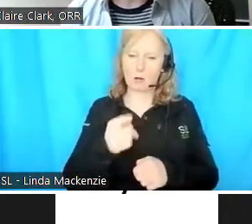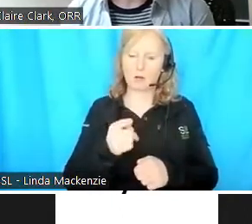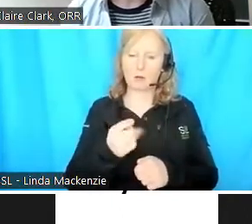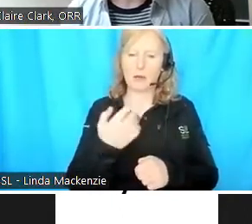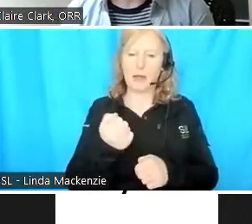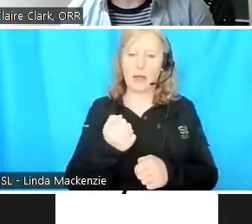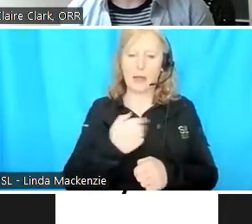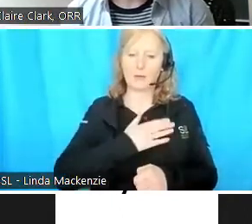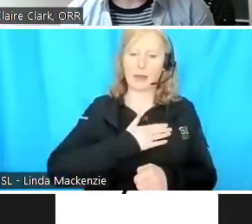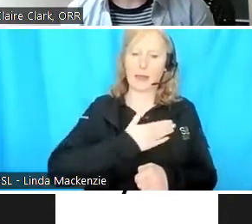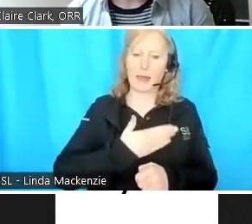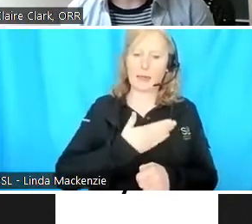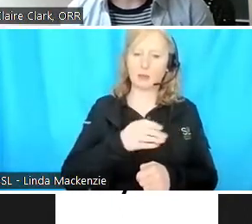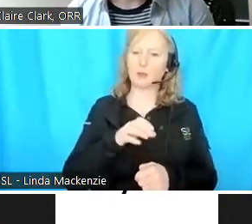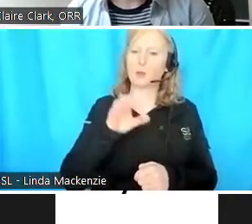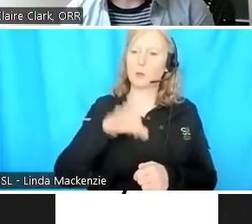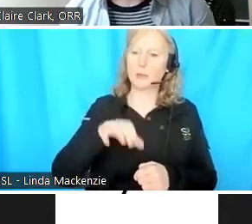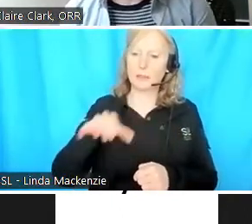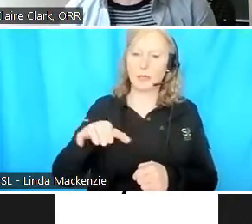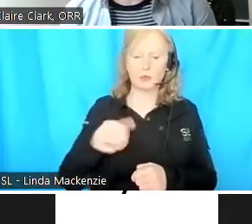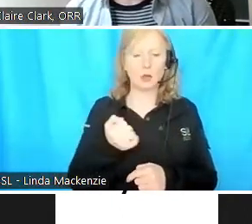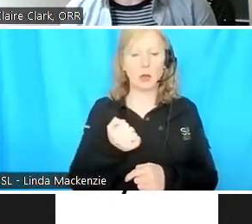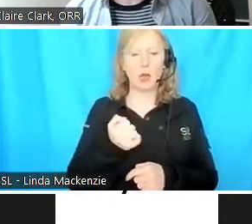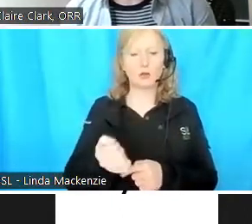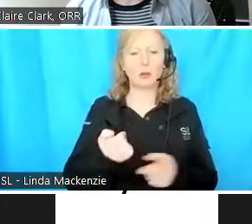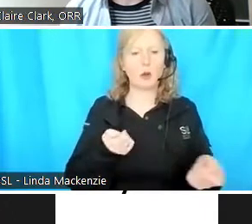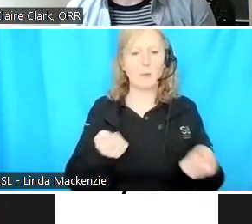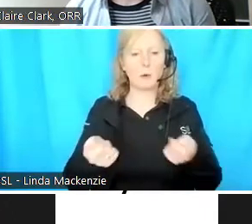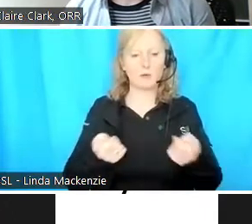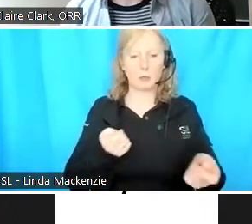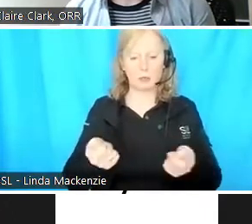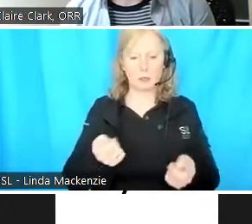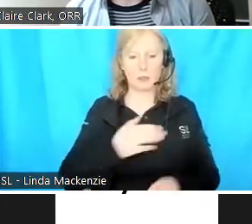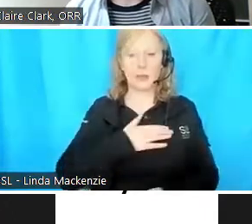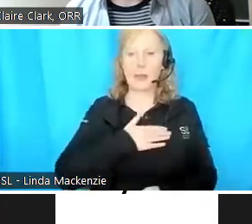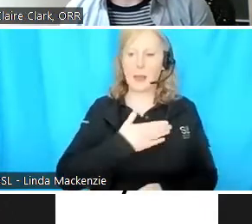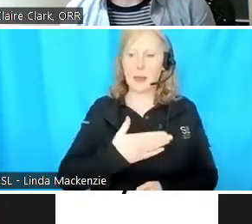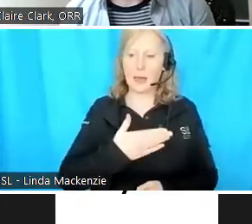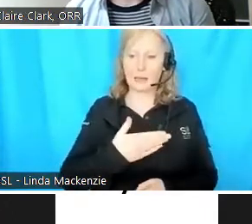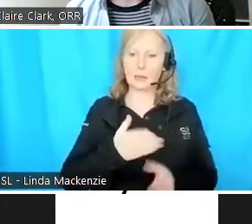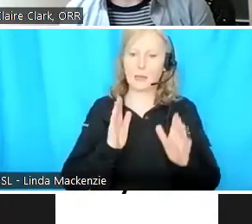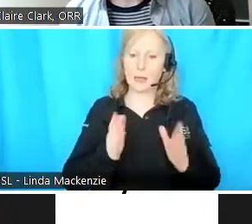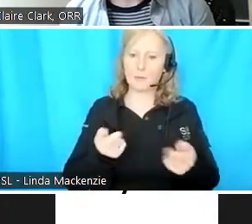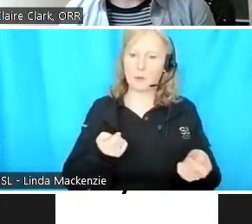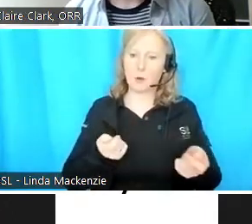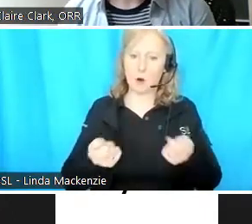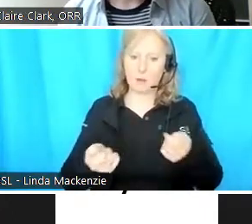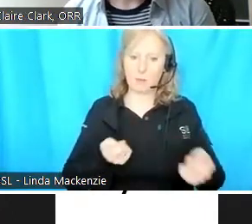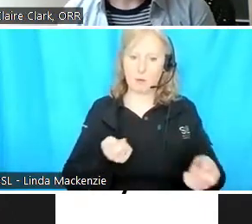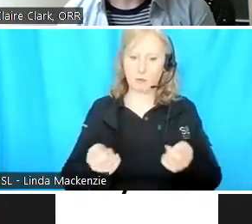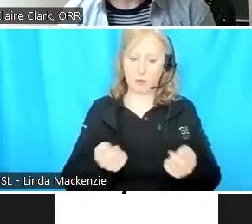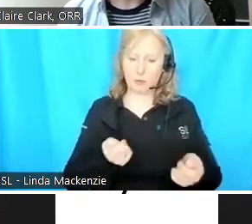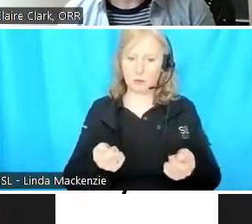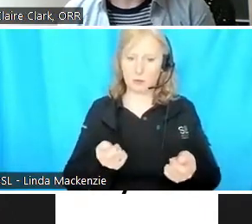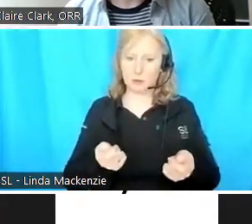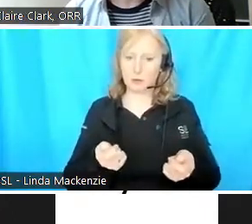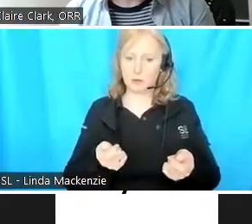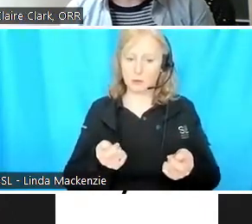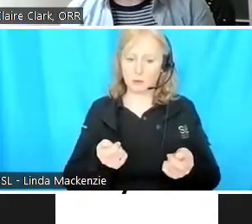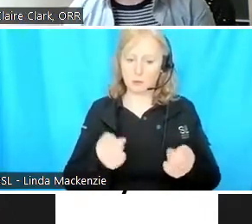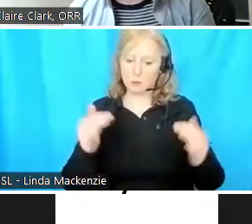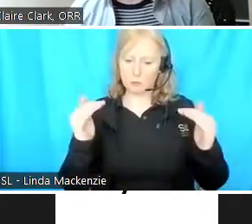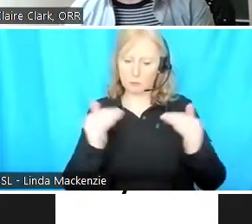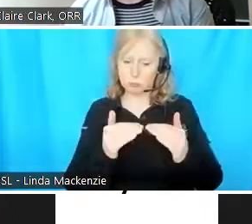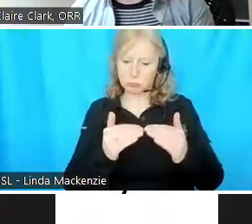to station and train operators. So these licenses require operators to establish and comply with